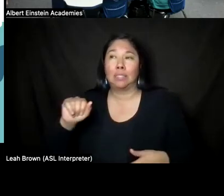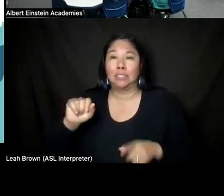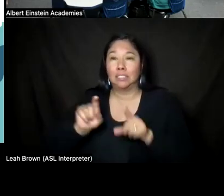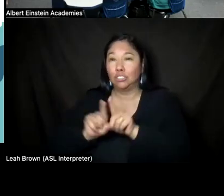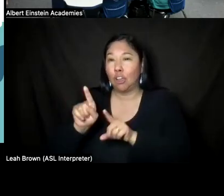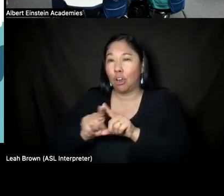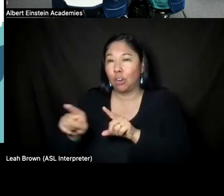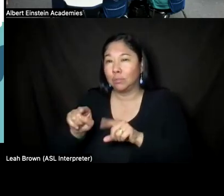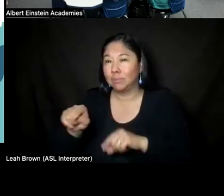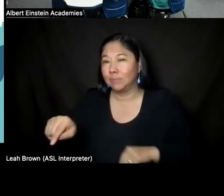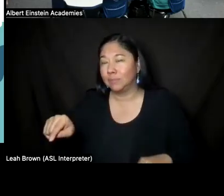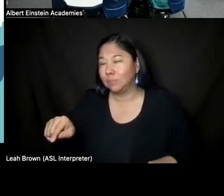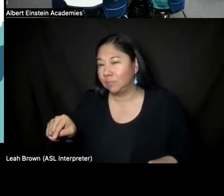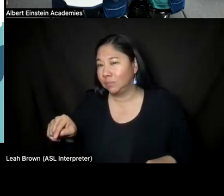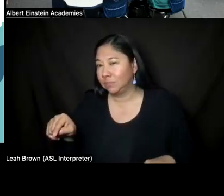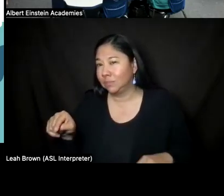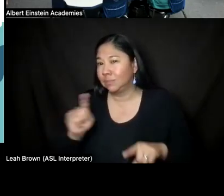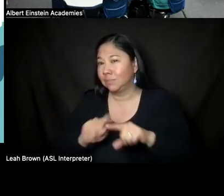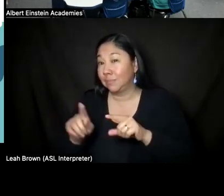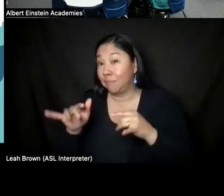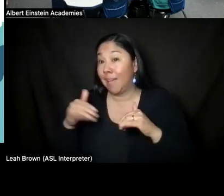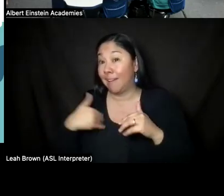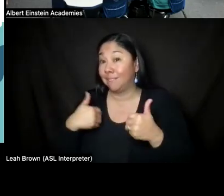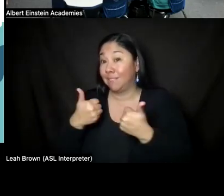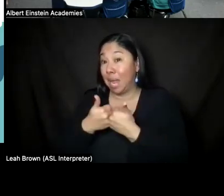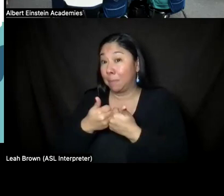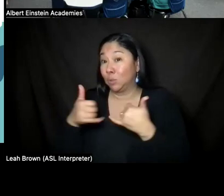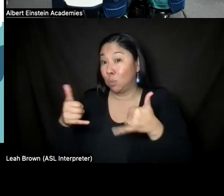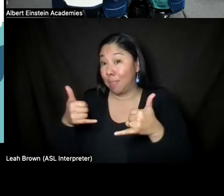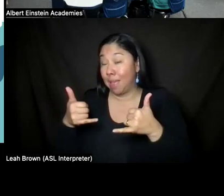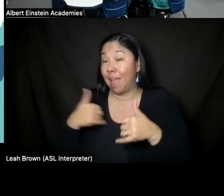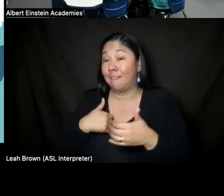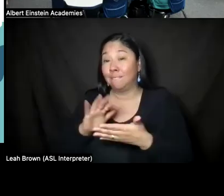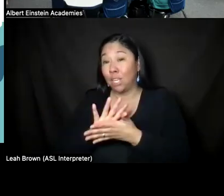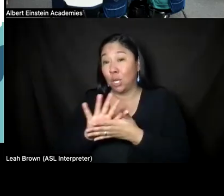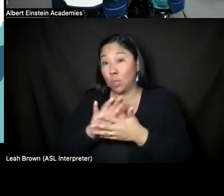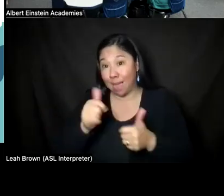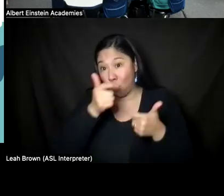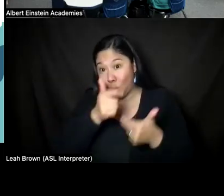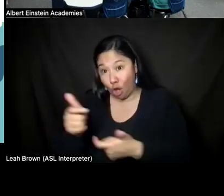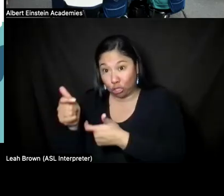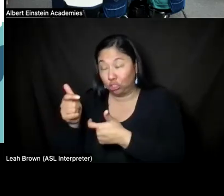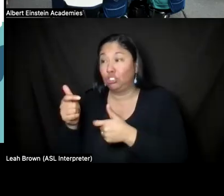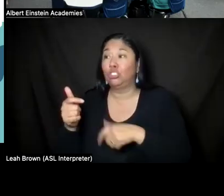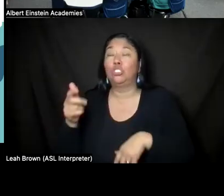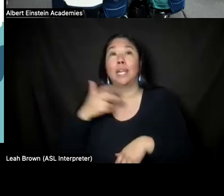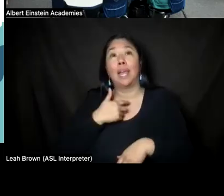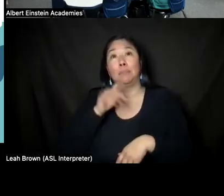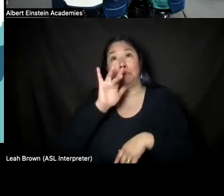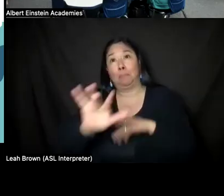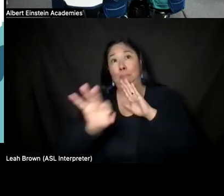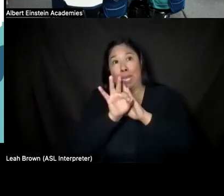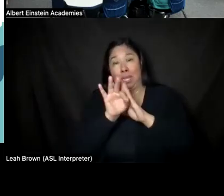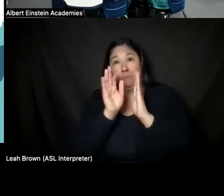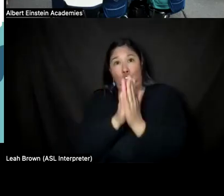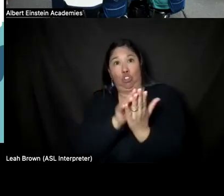for everyone. There's games they can play. There's videos they can watch, they can read to, and then it just literally is a